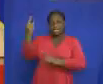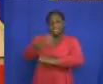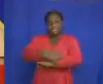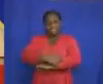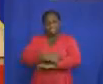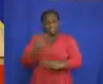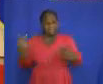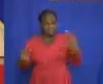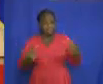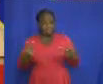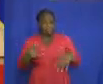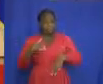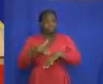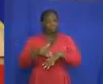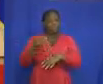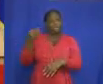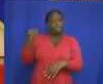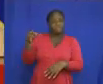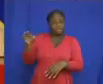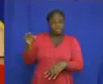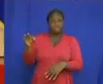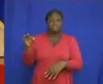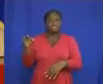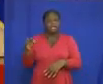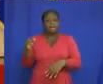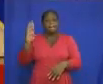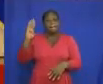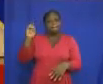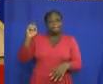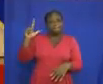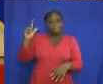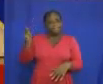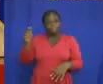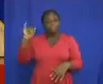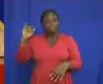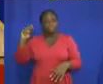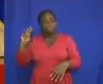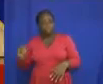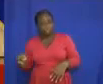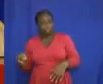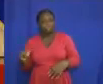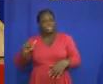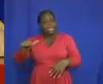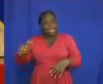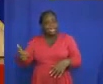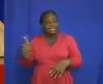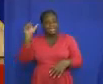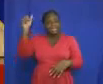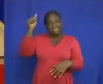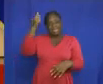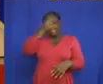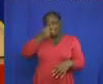to France, Belgium, and South Africa as part of efforts being made to ensure our